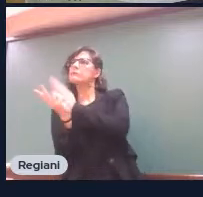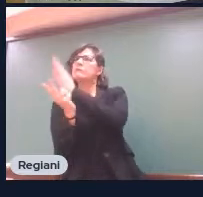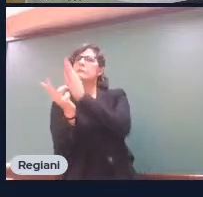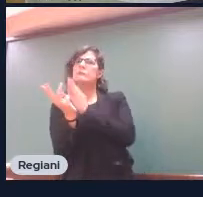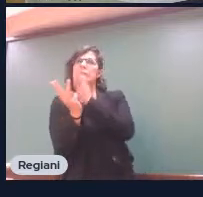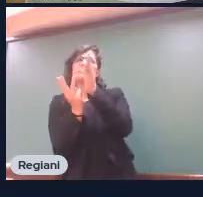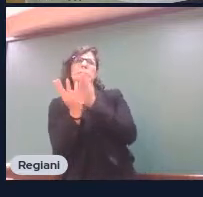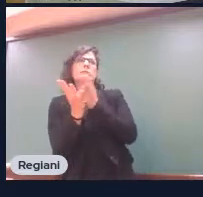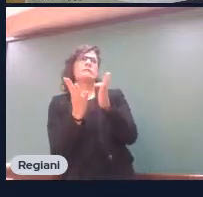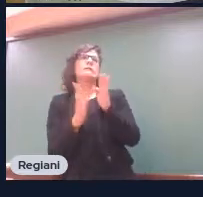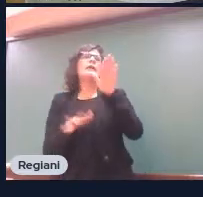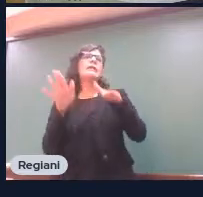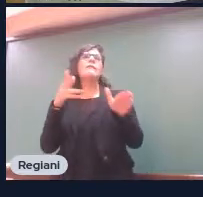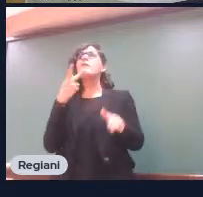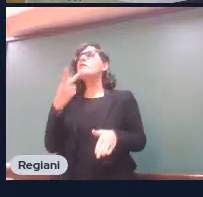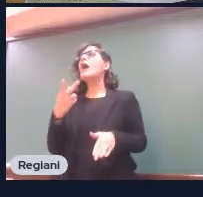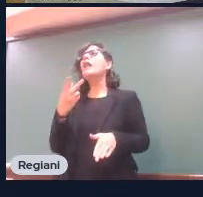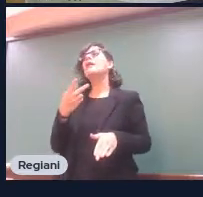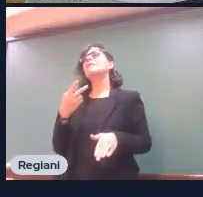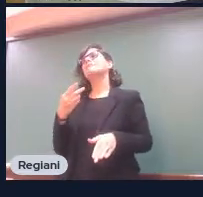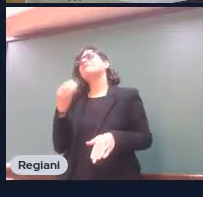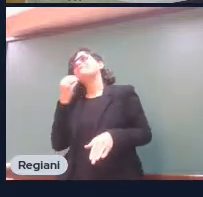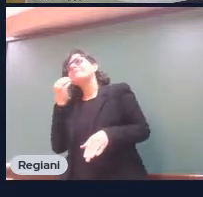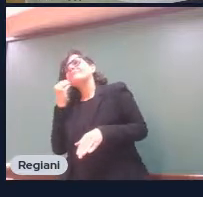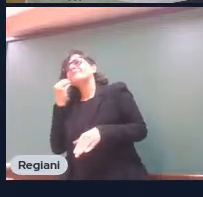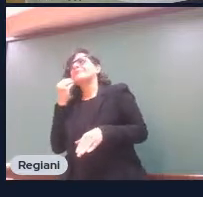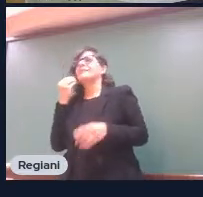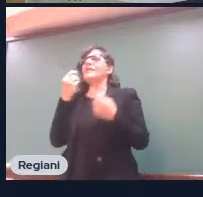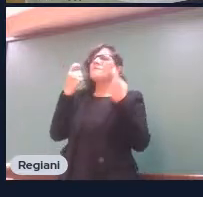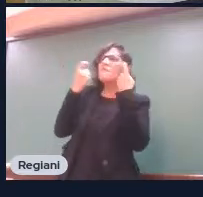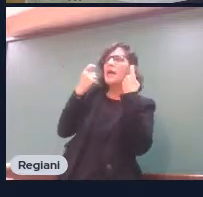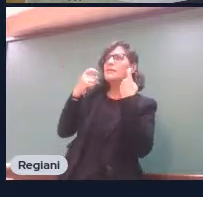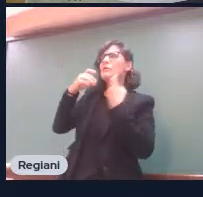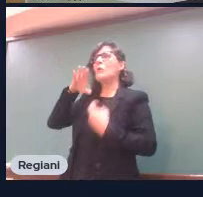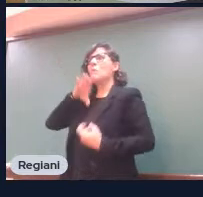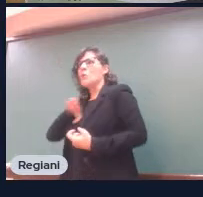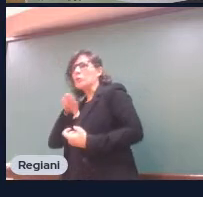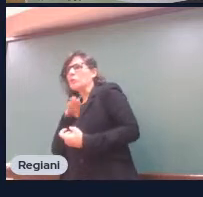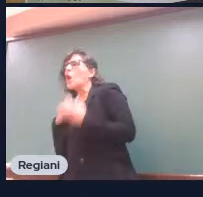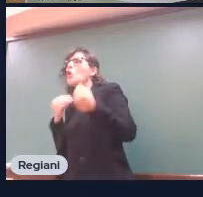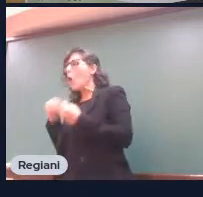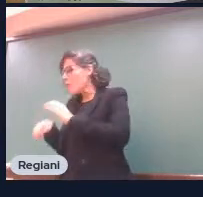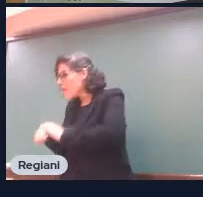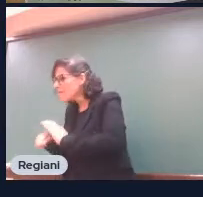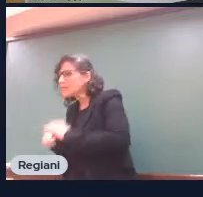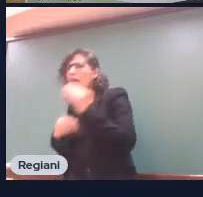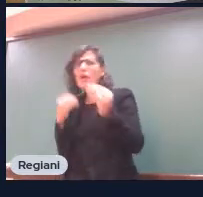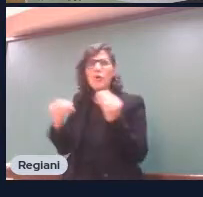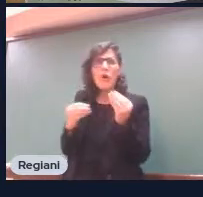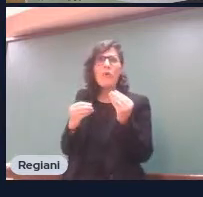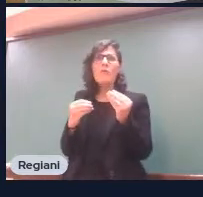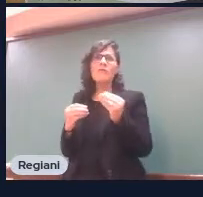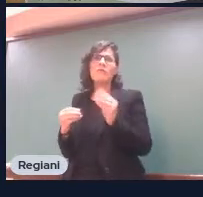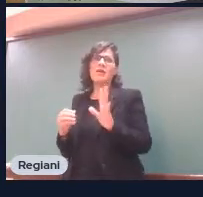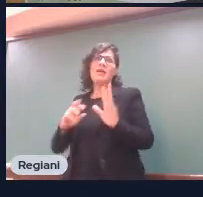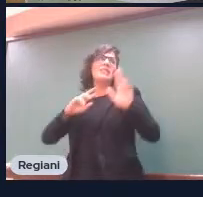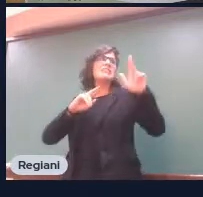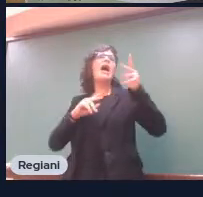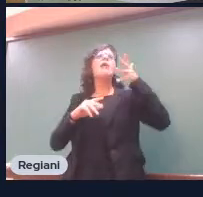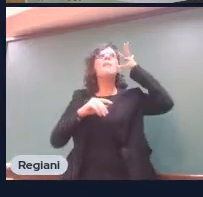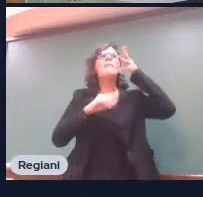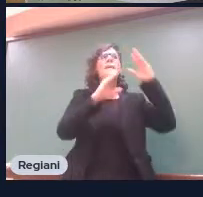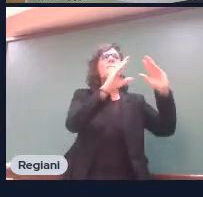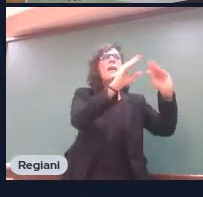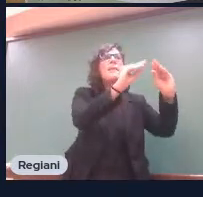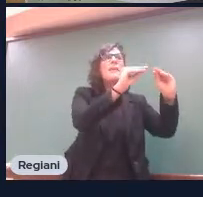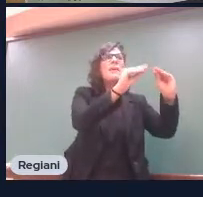pronounce Mexico, I try to pronounce it in Portuguese now. People are discussing how to do it and how to spell it. So this has nothing to do with my talk, but this